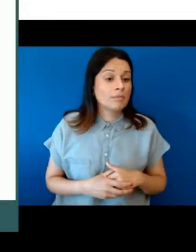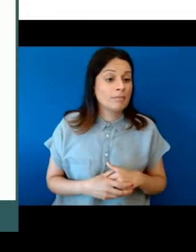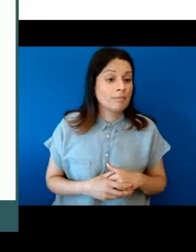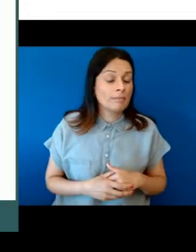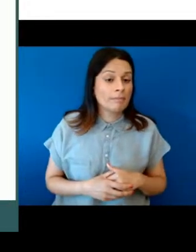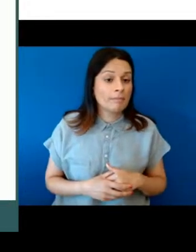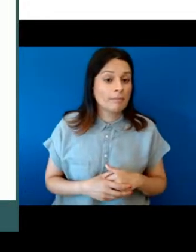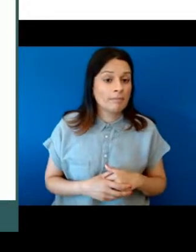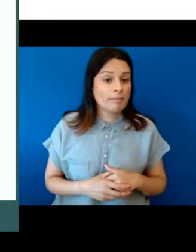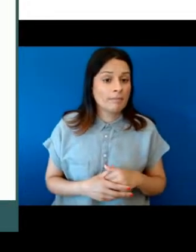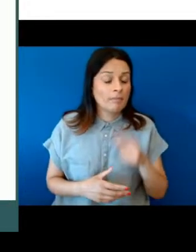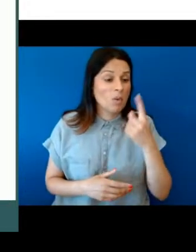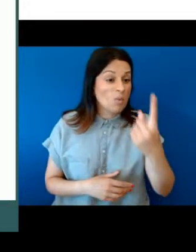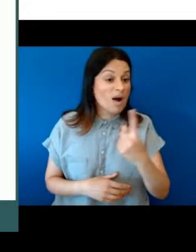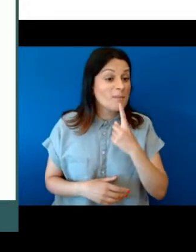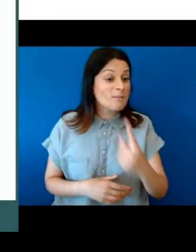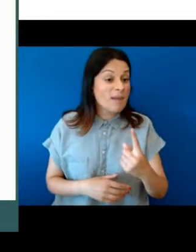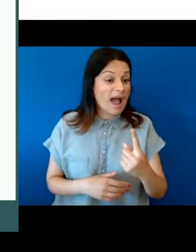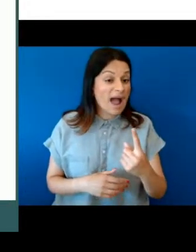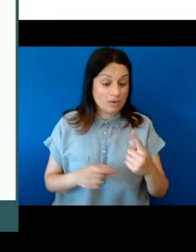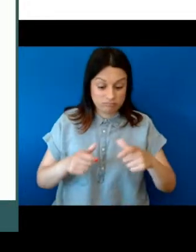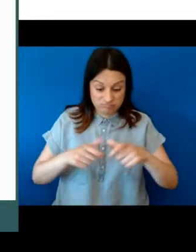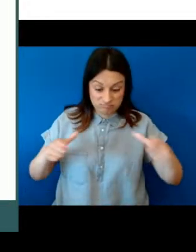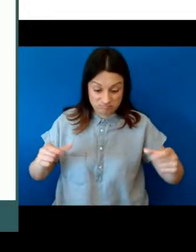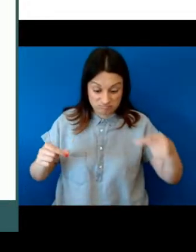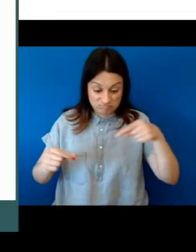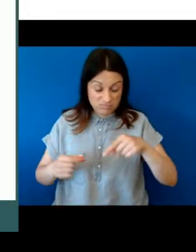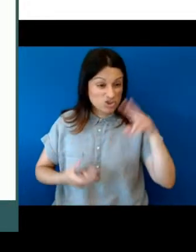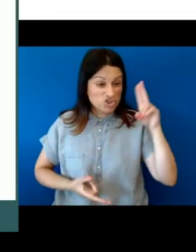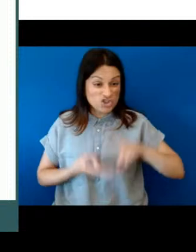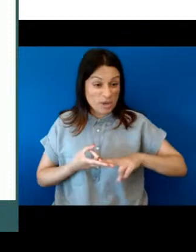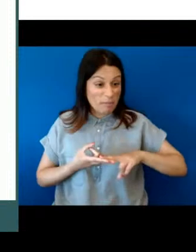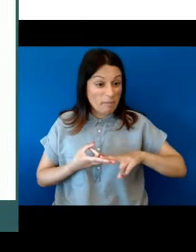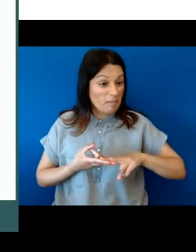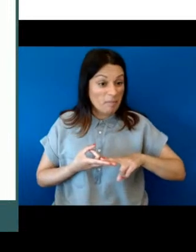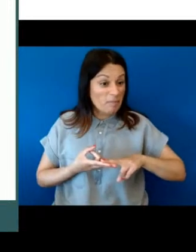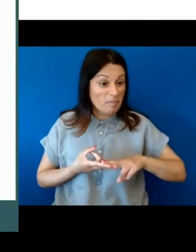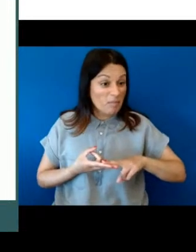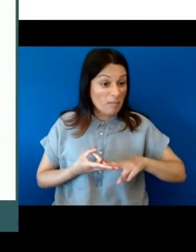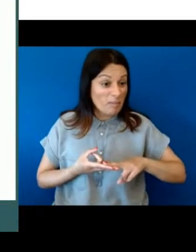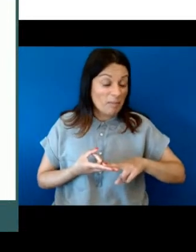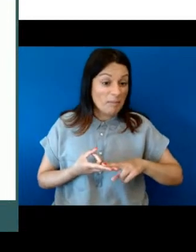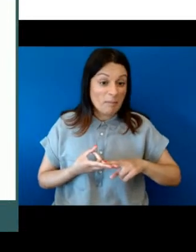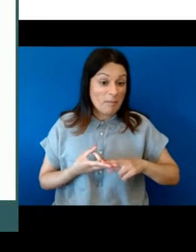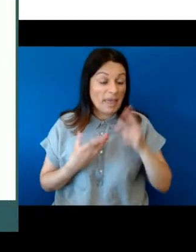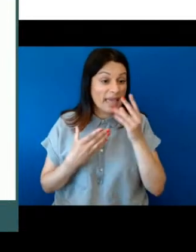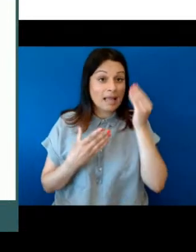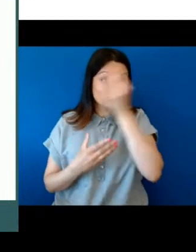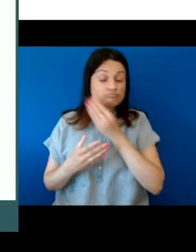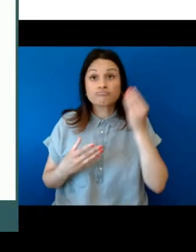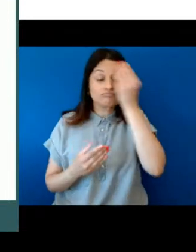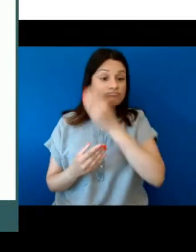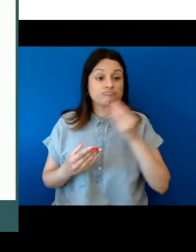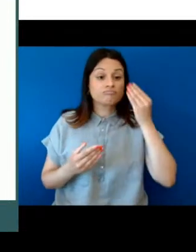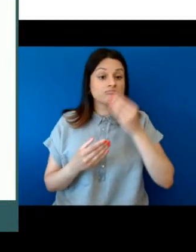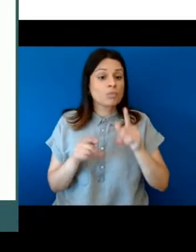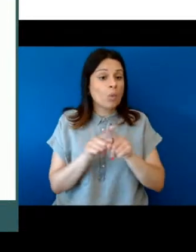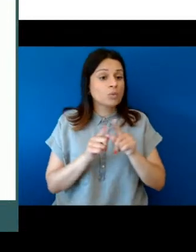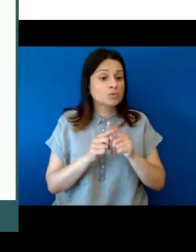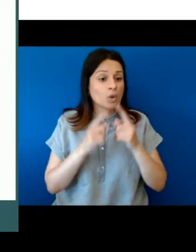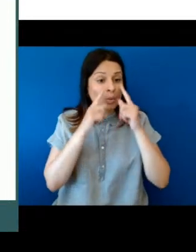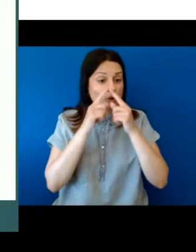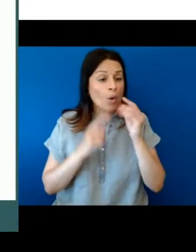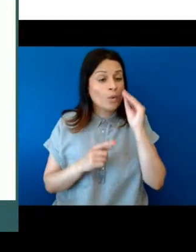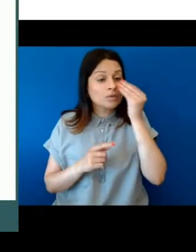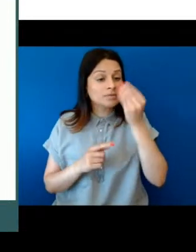about £1 for a pack. Again, just really for wiping down the face and inside the nostrils during